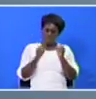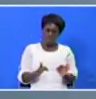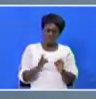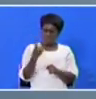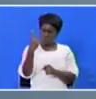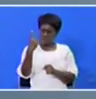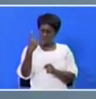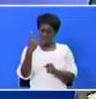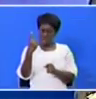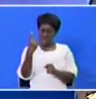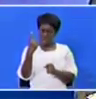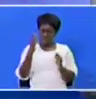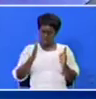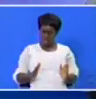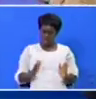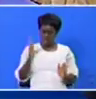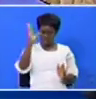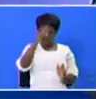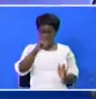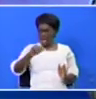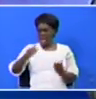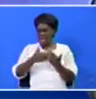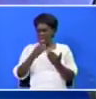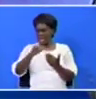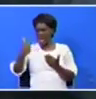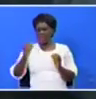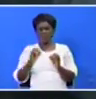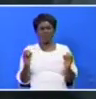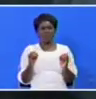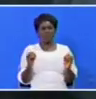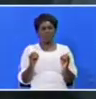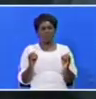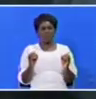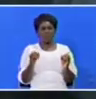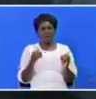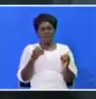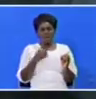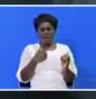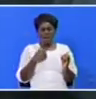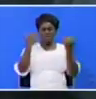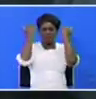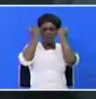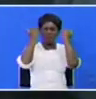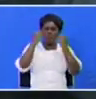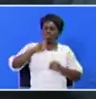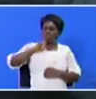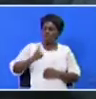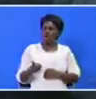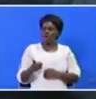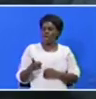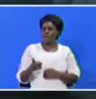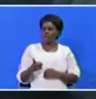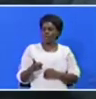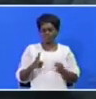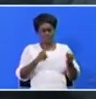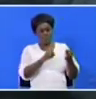entity that should not get it, I don't care about any other, it's Algurar. Why? Yeah. Because there's an existing court order that cancelled the award.